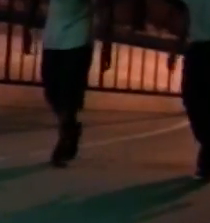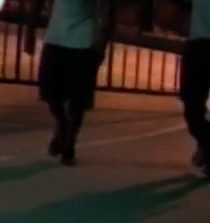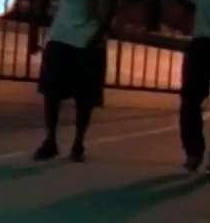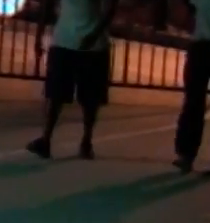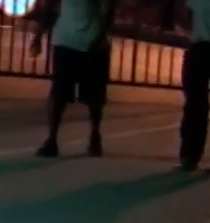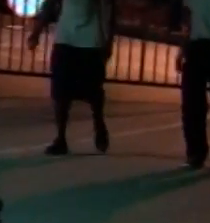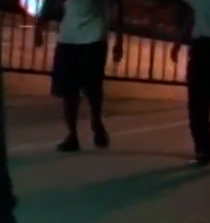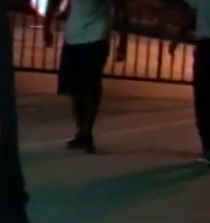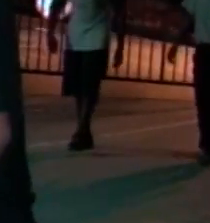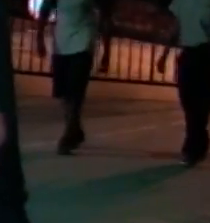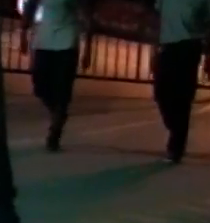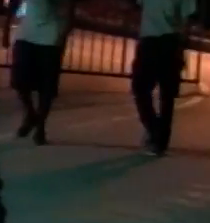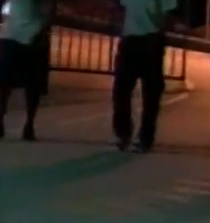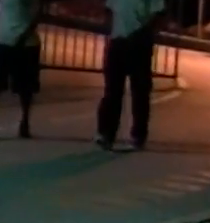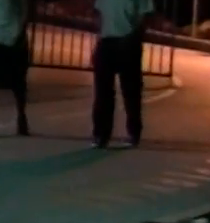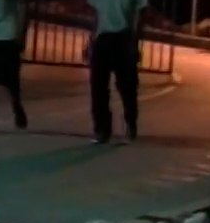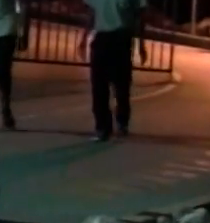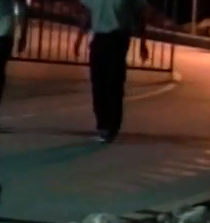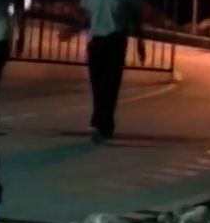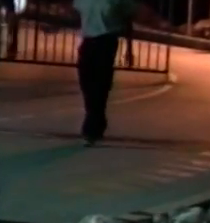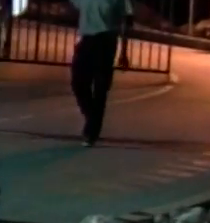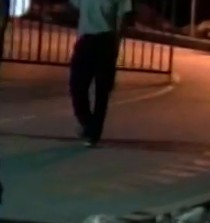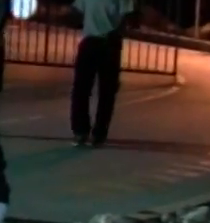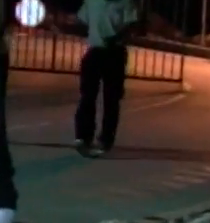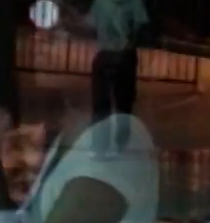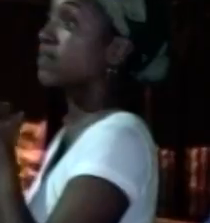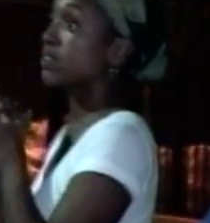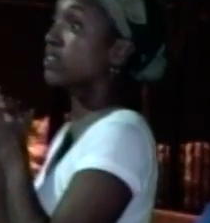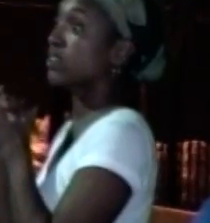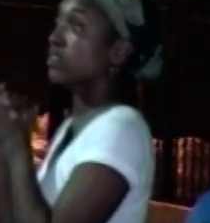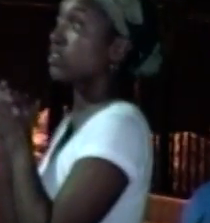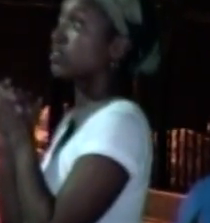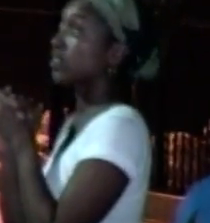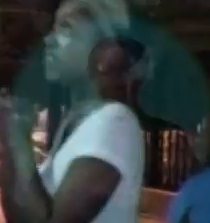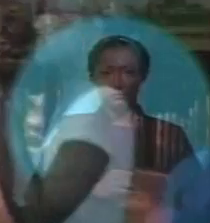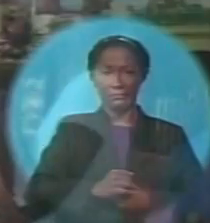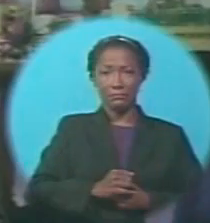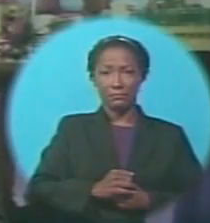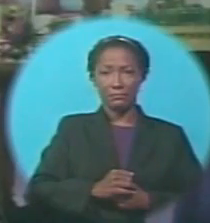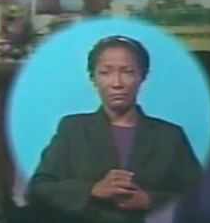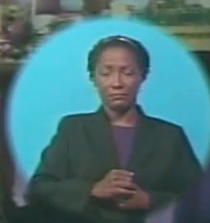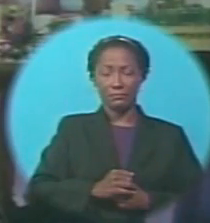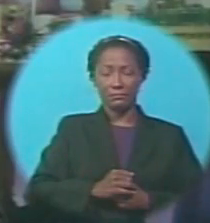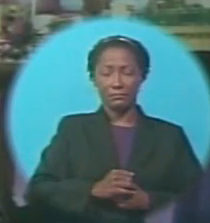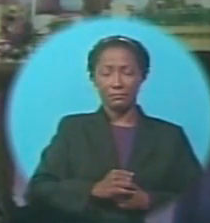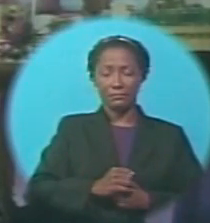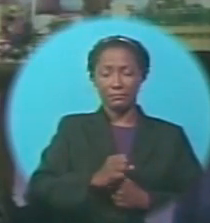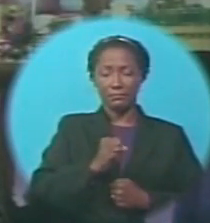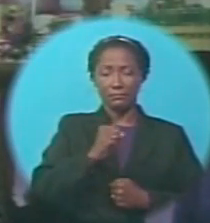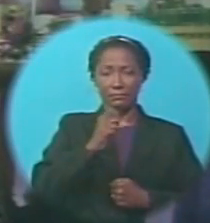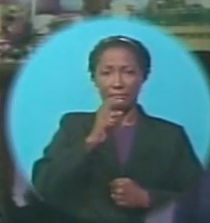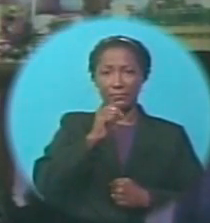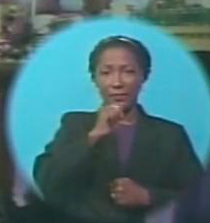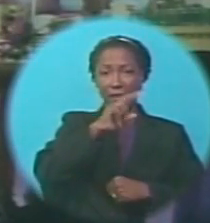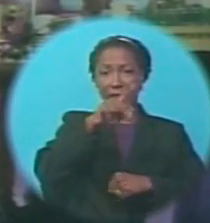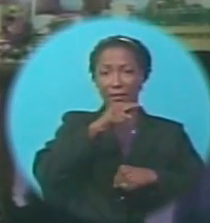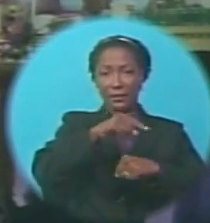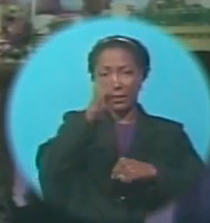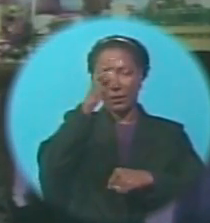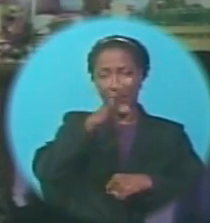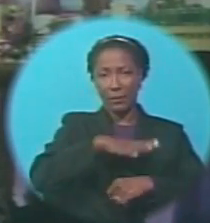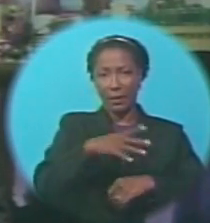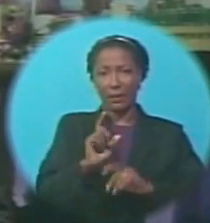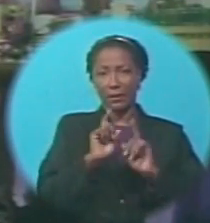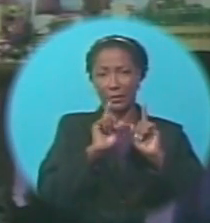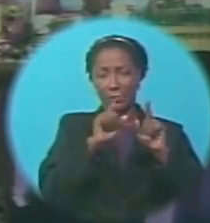was identified by a family member at the Coast Guard base. A St. Philip man has been remanded